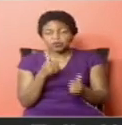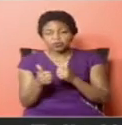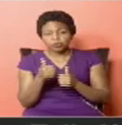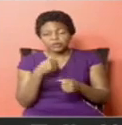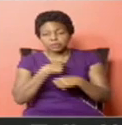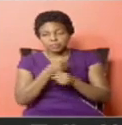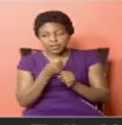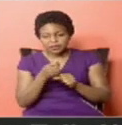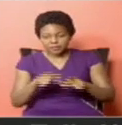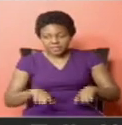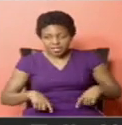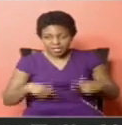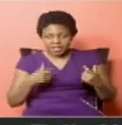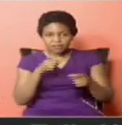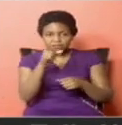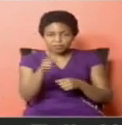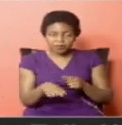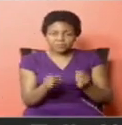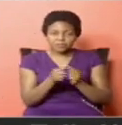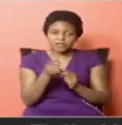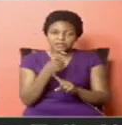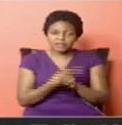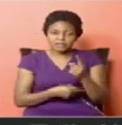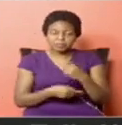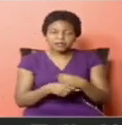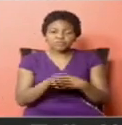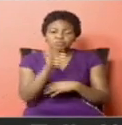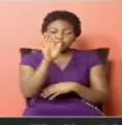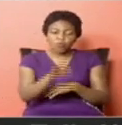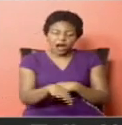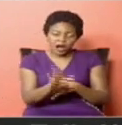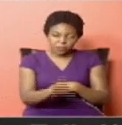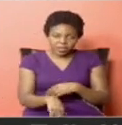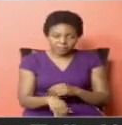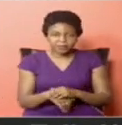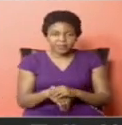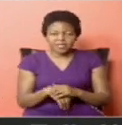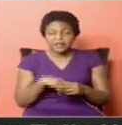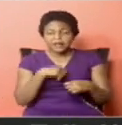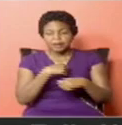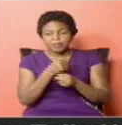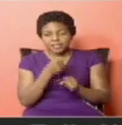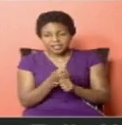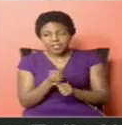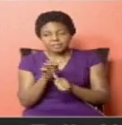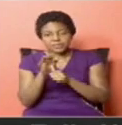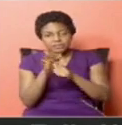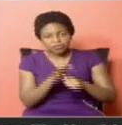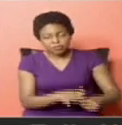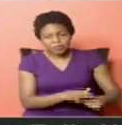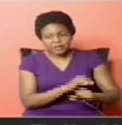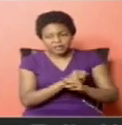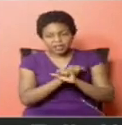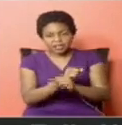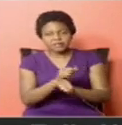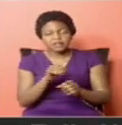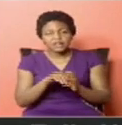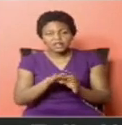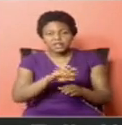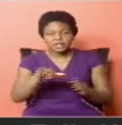with disabilities to a low social status, making them discriminated against in